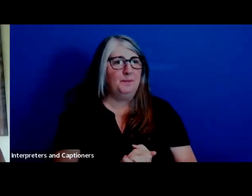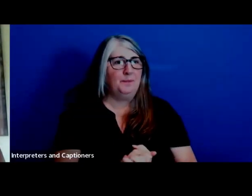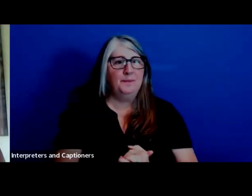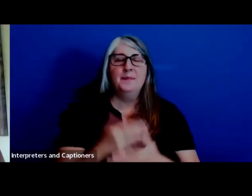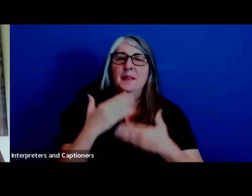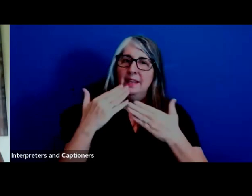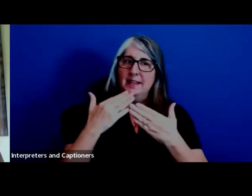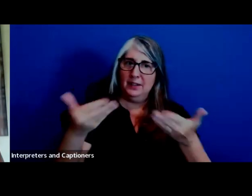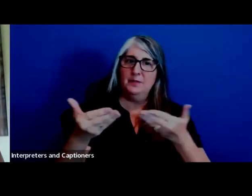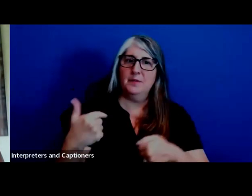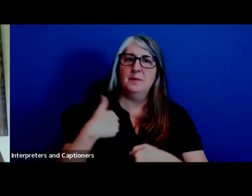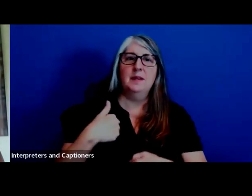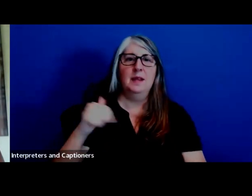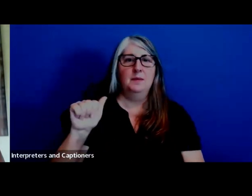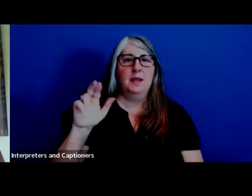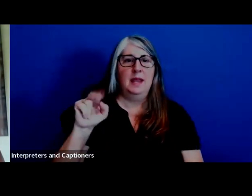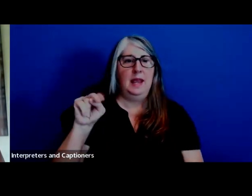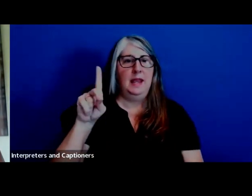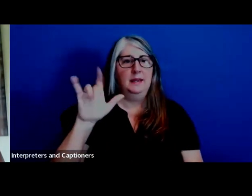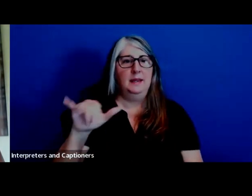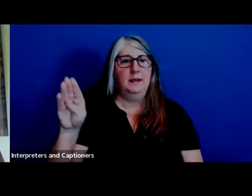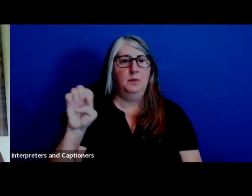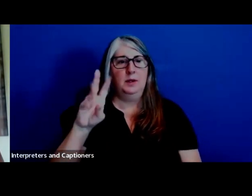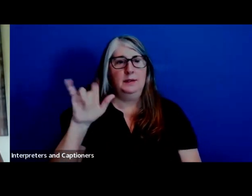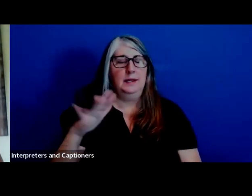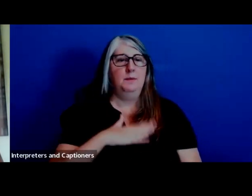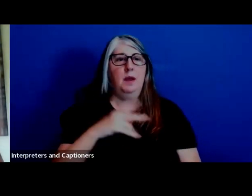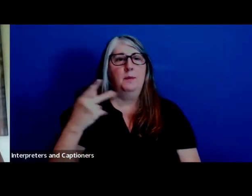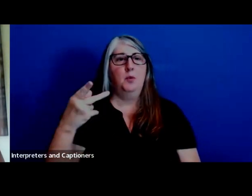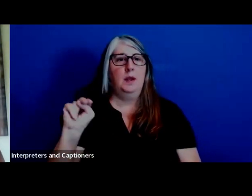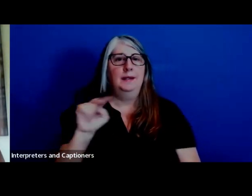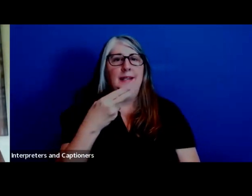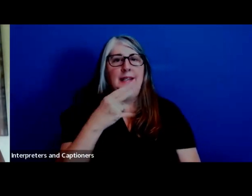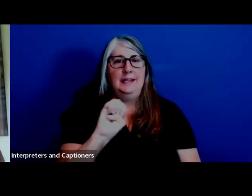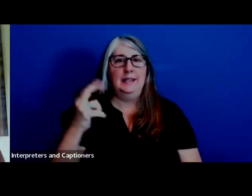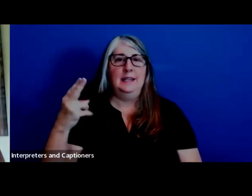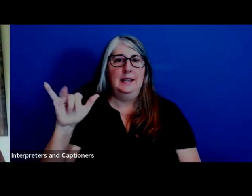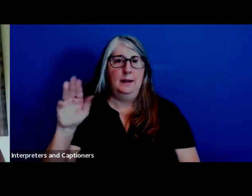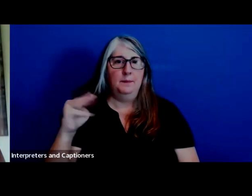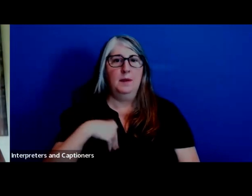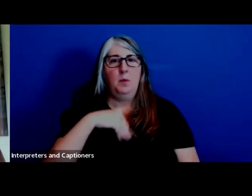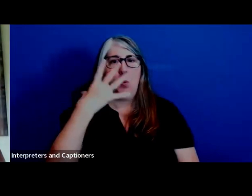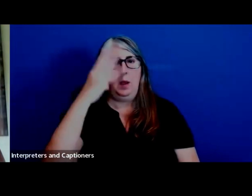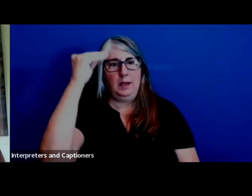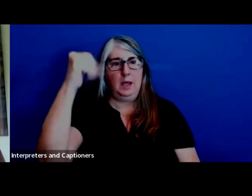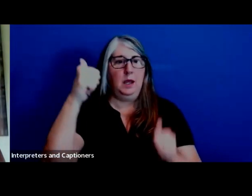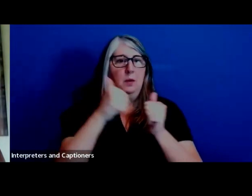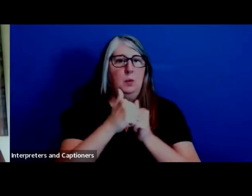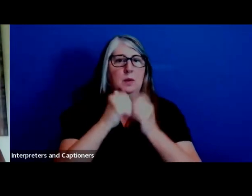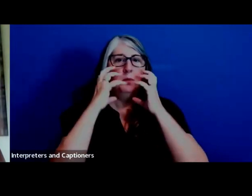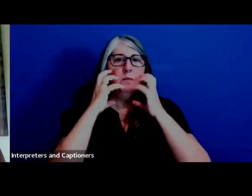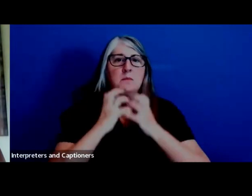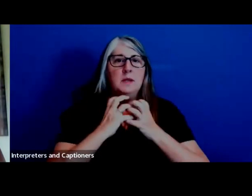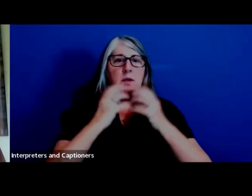Thanks for having me. Yeah, my name is Andy Boreski. My pronouns are he, him. I'm a white guy with a beard and short hair